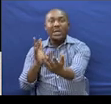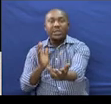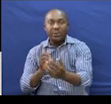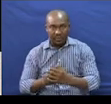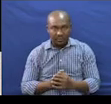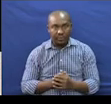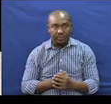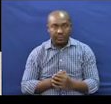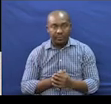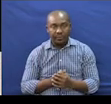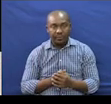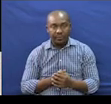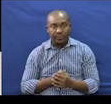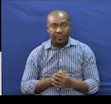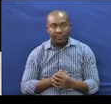population.